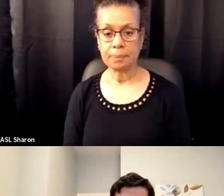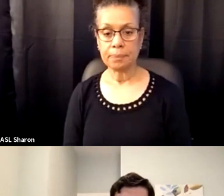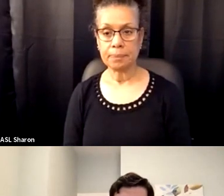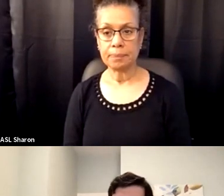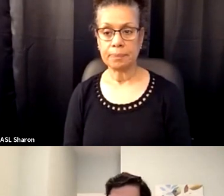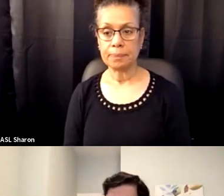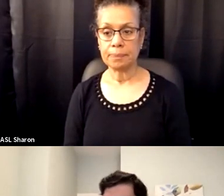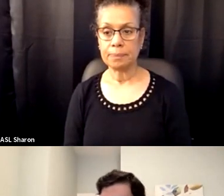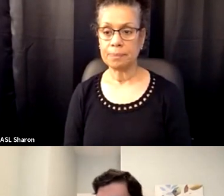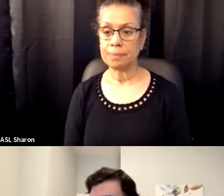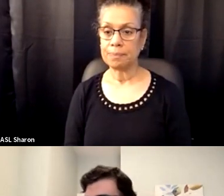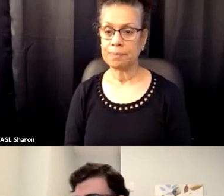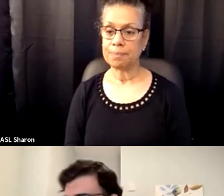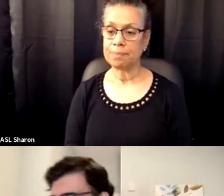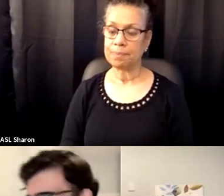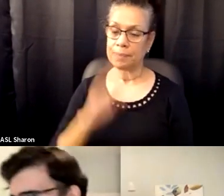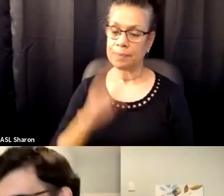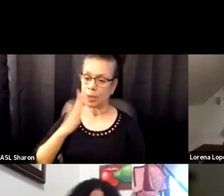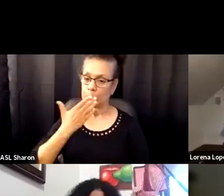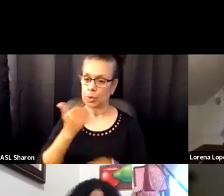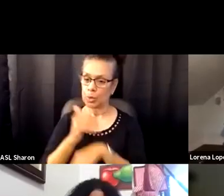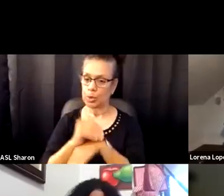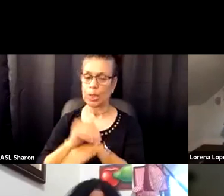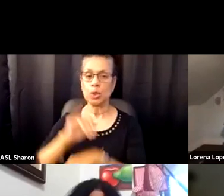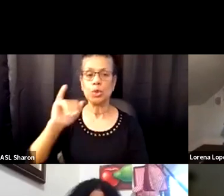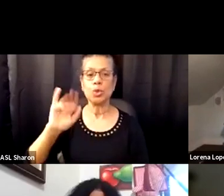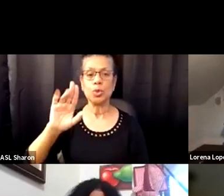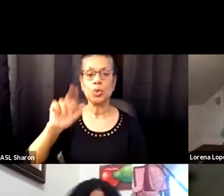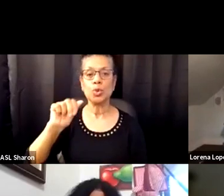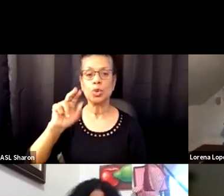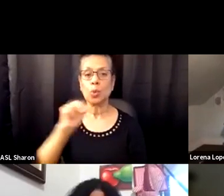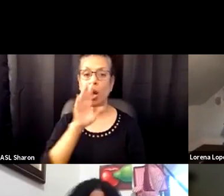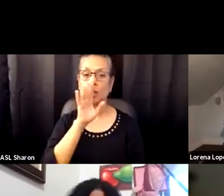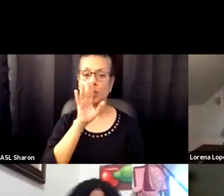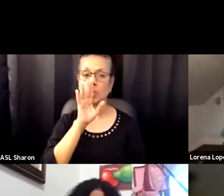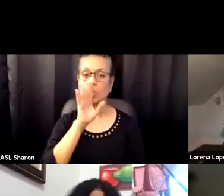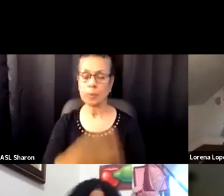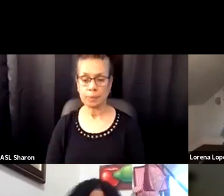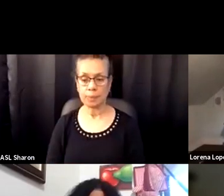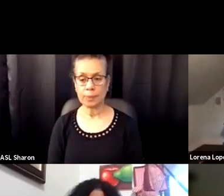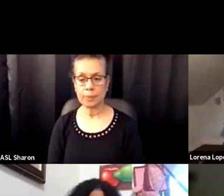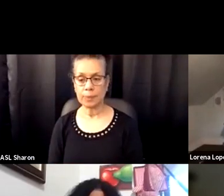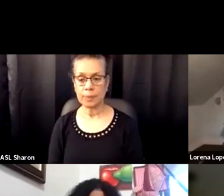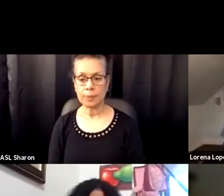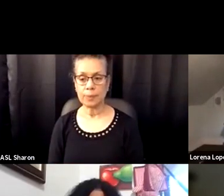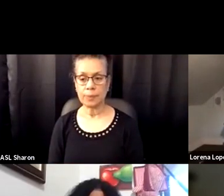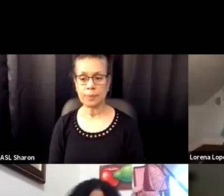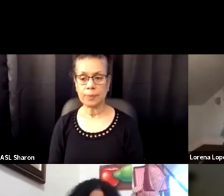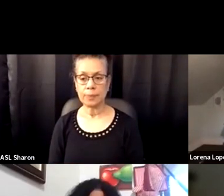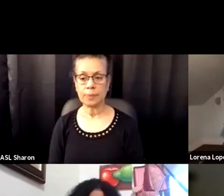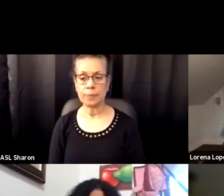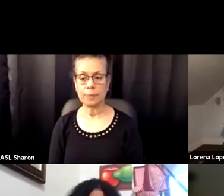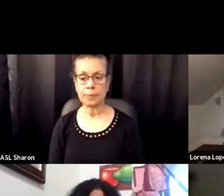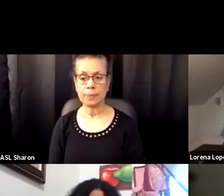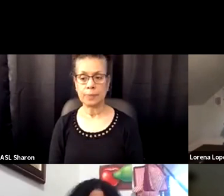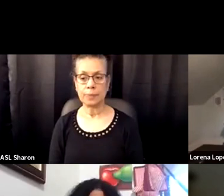thank you very much madam chair good evening everyone distinguished guests my name is juan bernal i am this spanish interpreter that